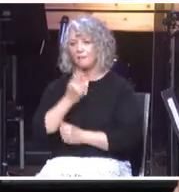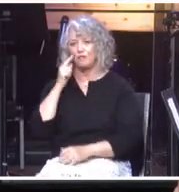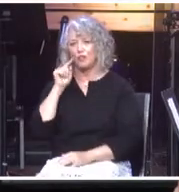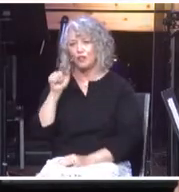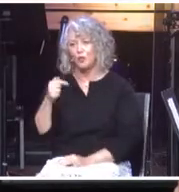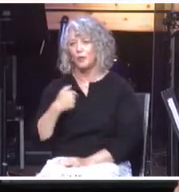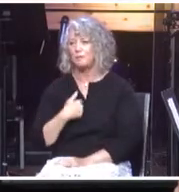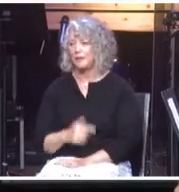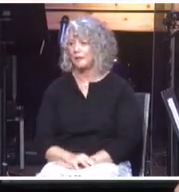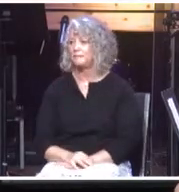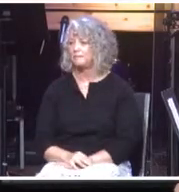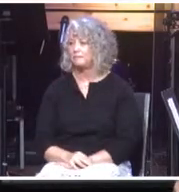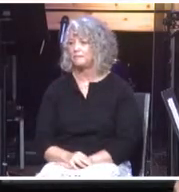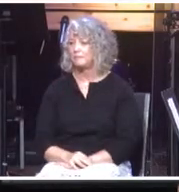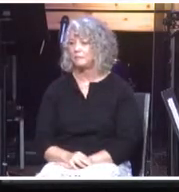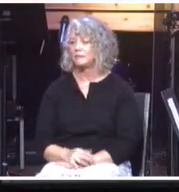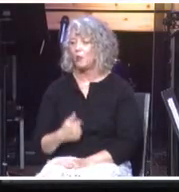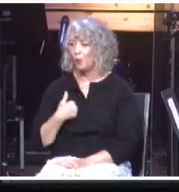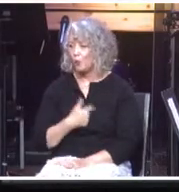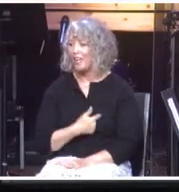me as his child.